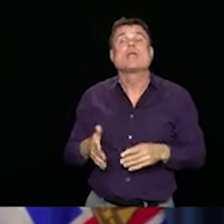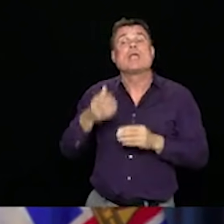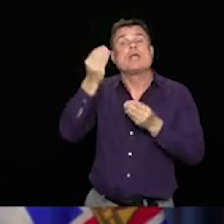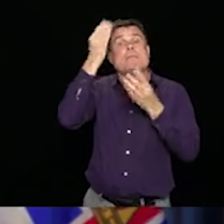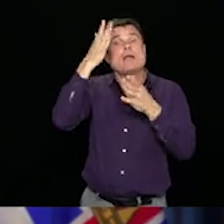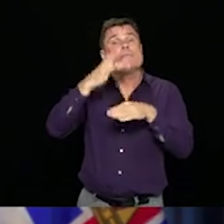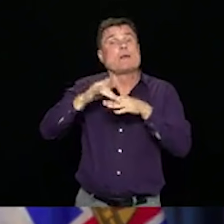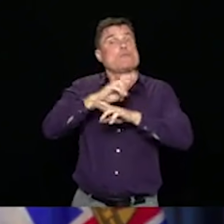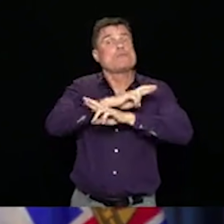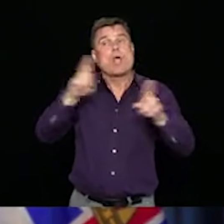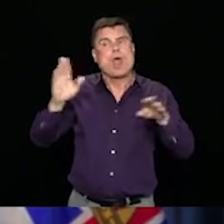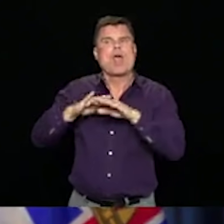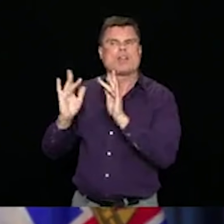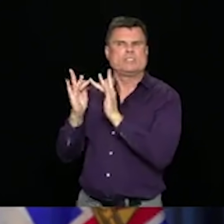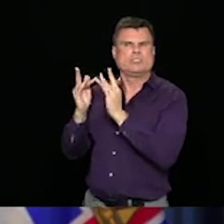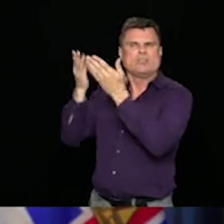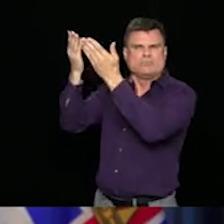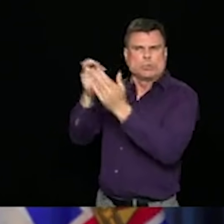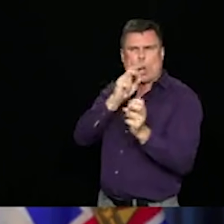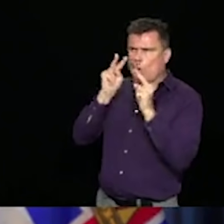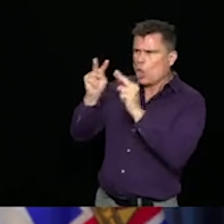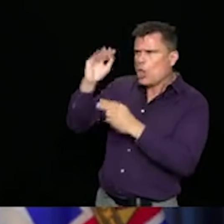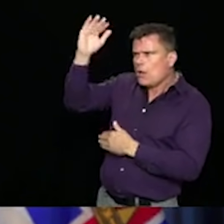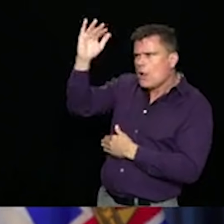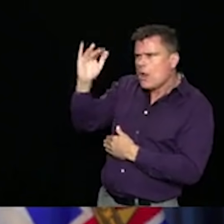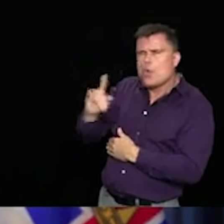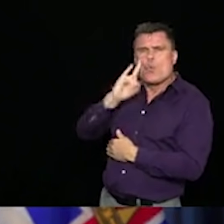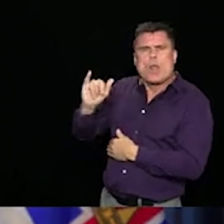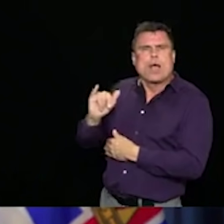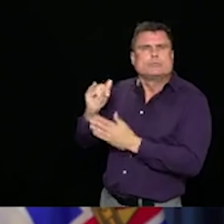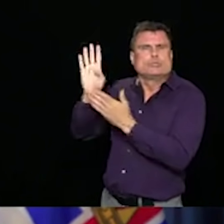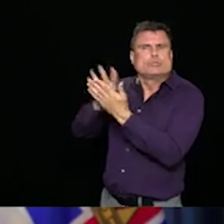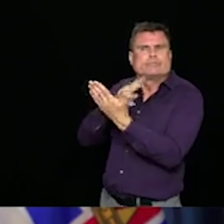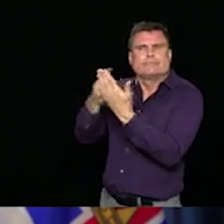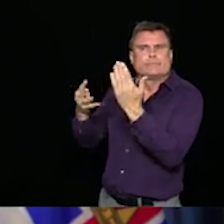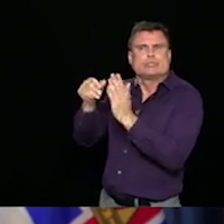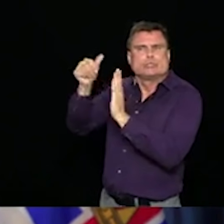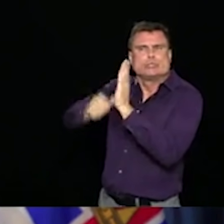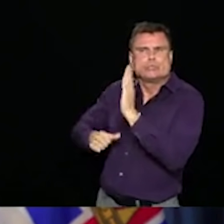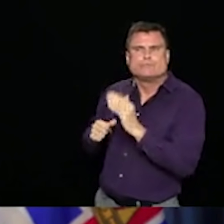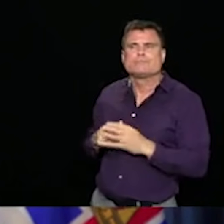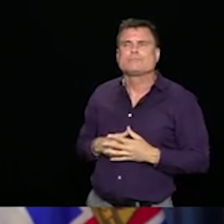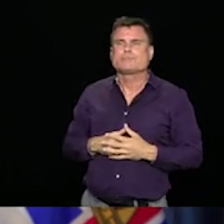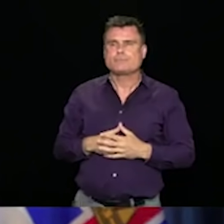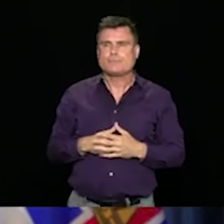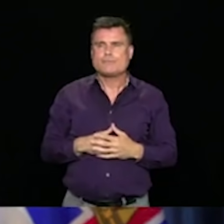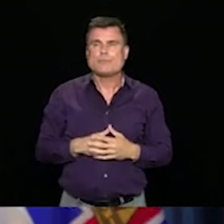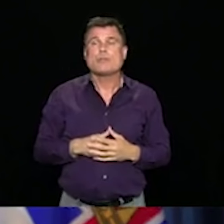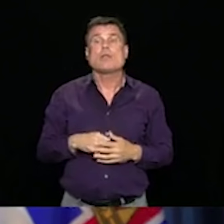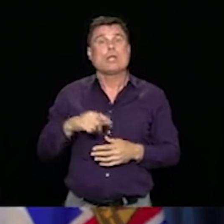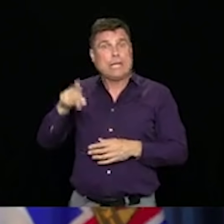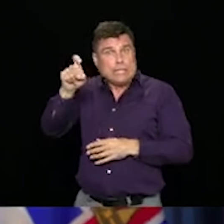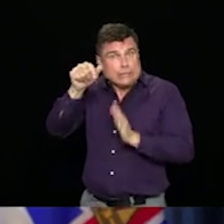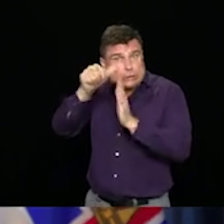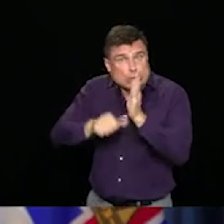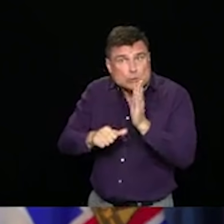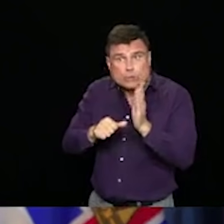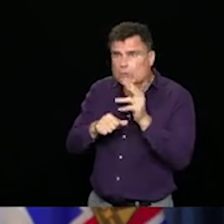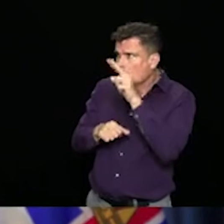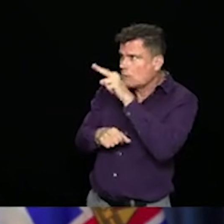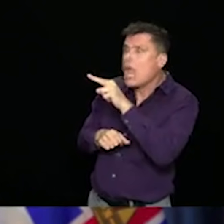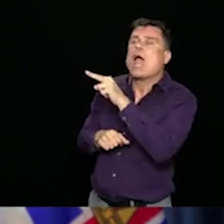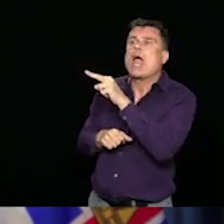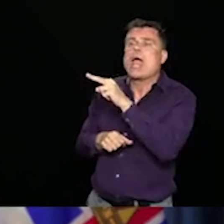made and the plan itself shows the commitment to surgical renewal means to all of us. It also